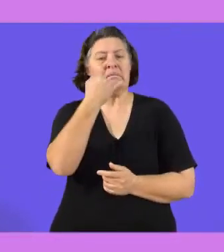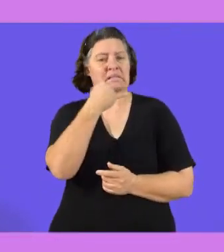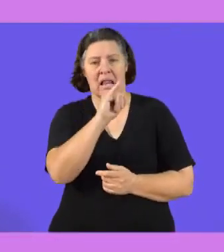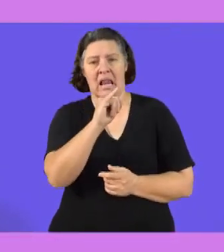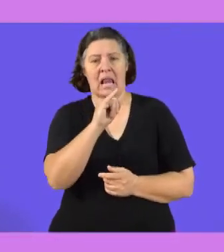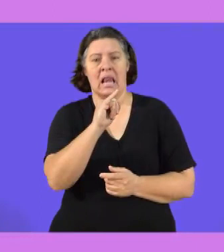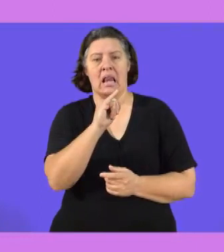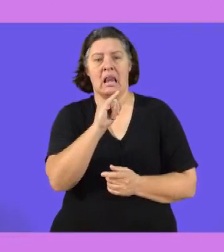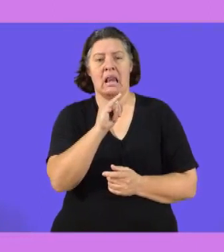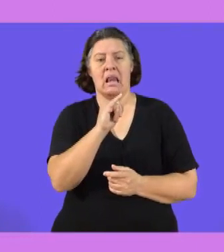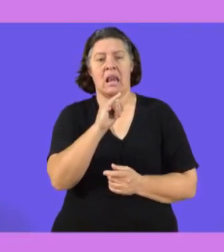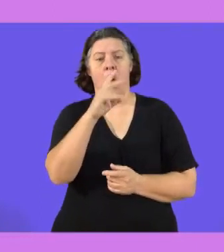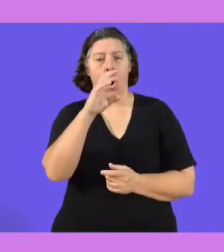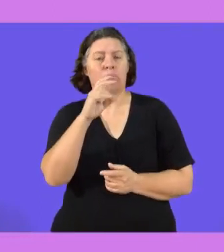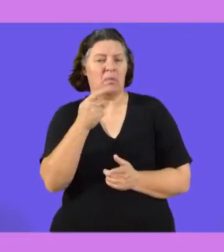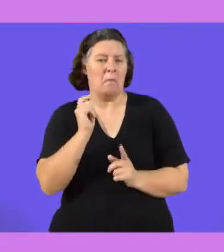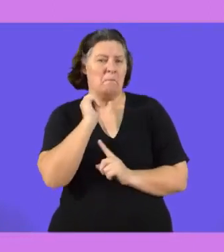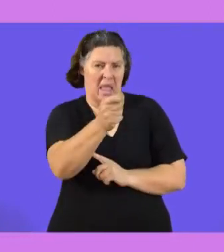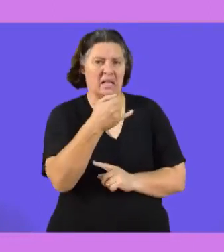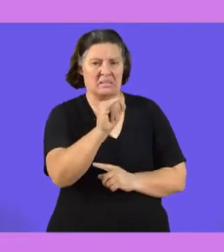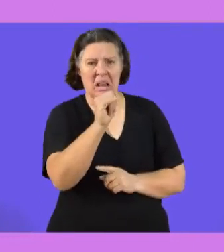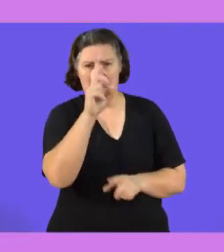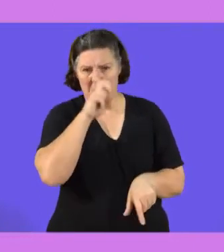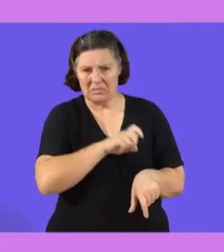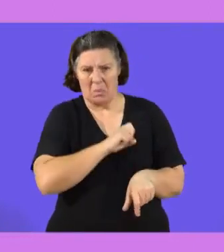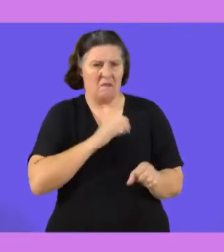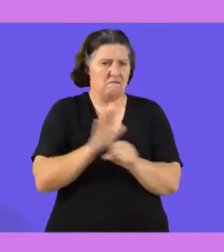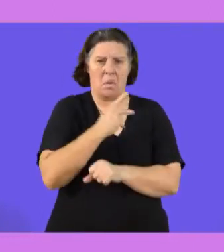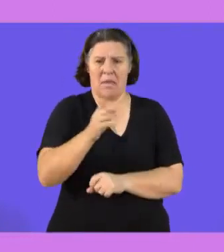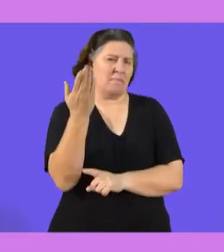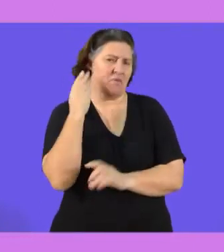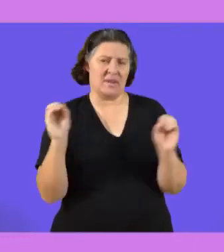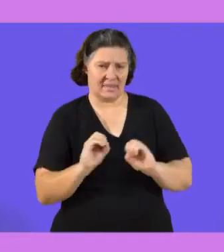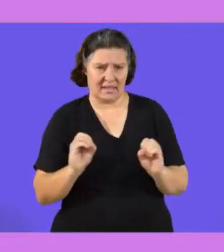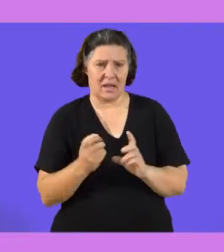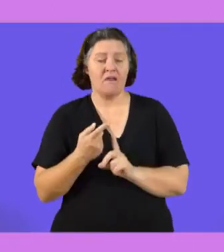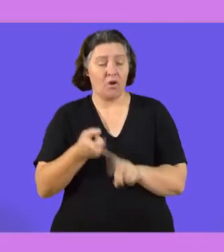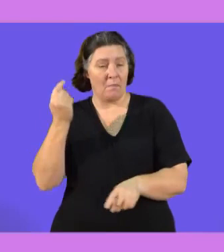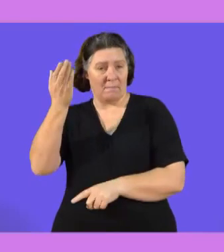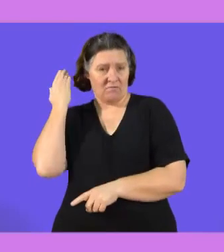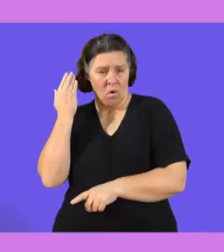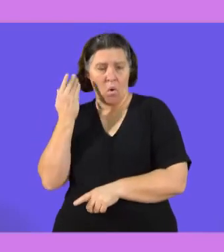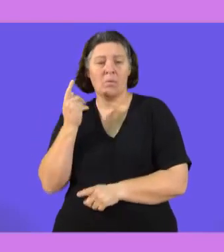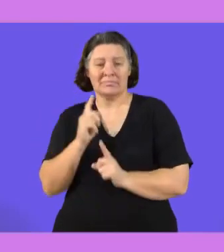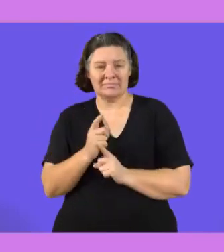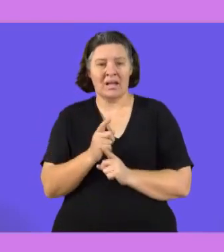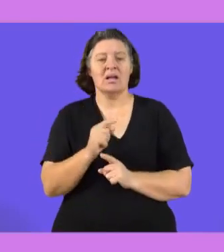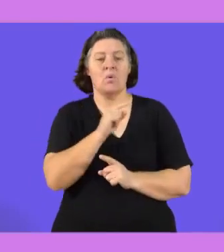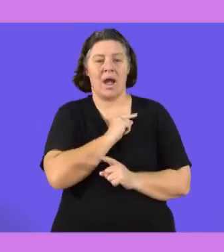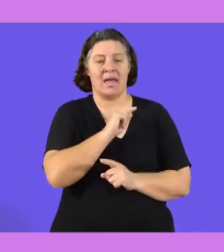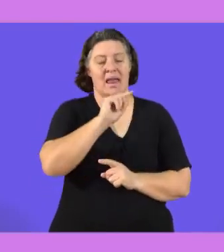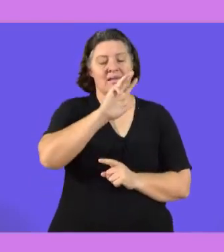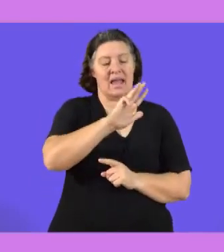was the interest charged? As we indicated from the previous invoice, the overdue is 98 Rand